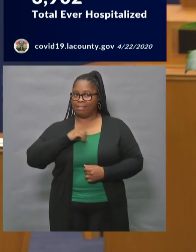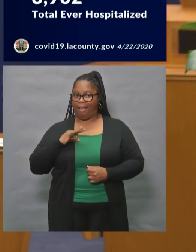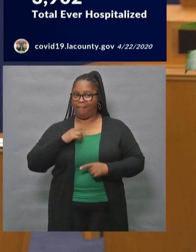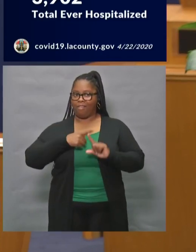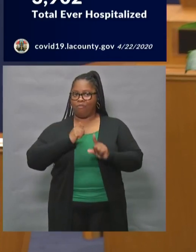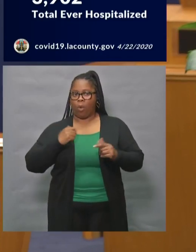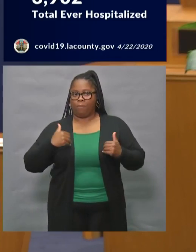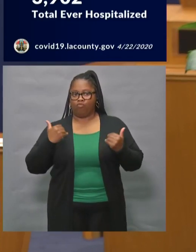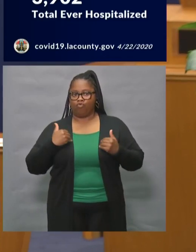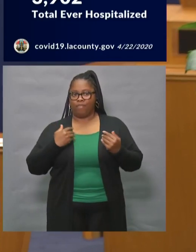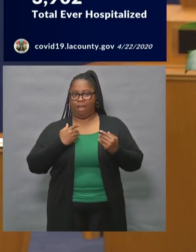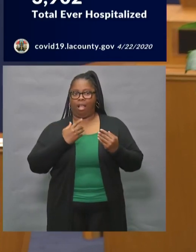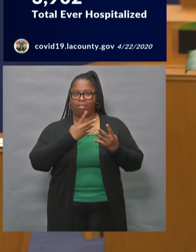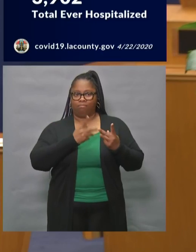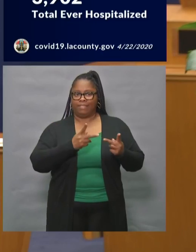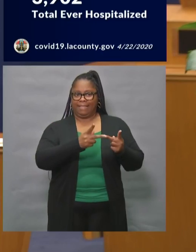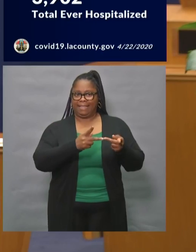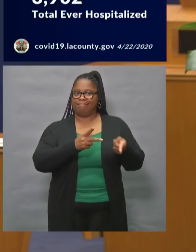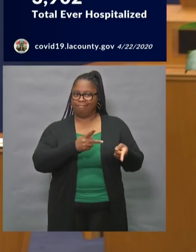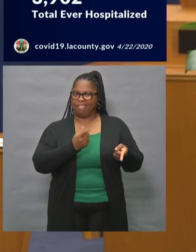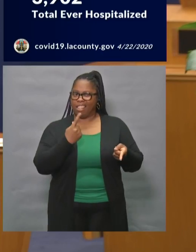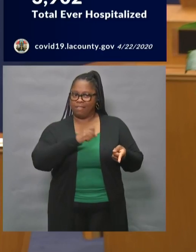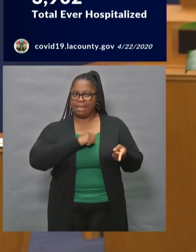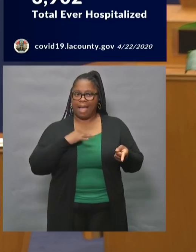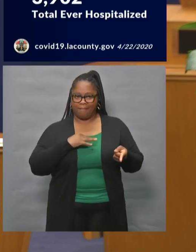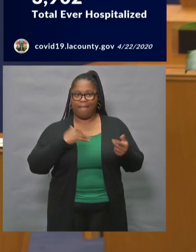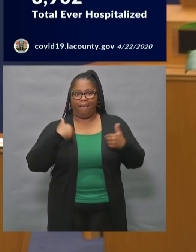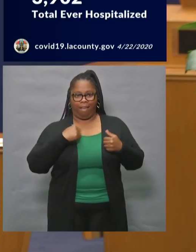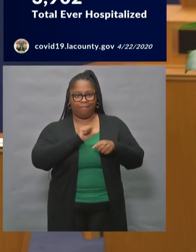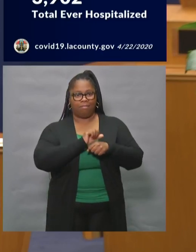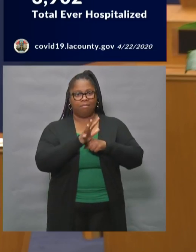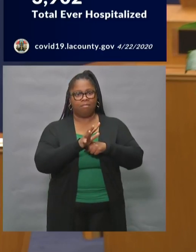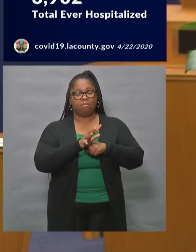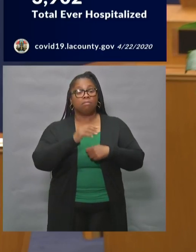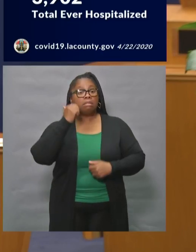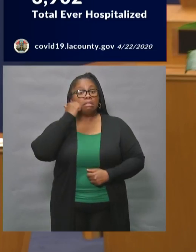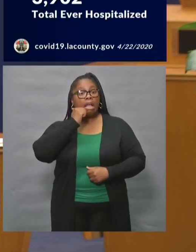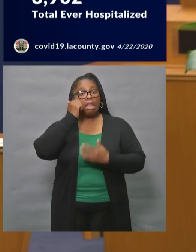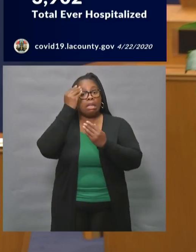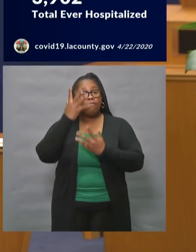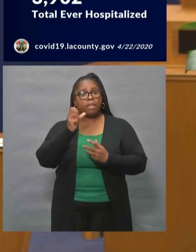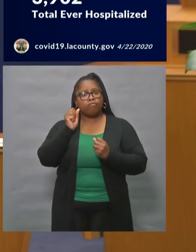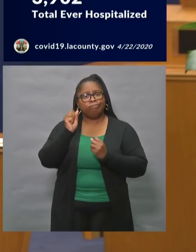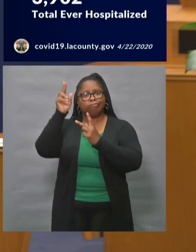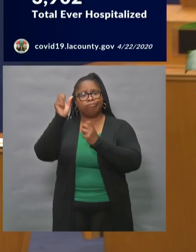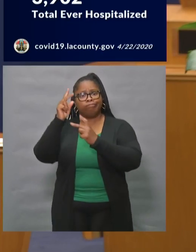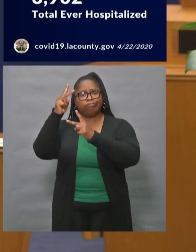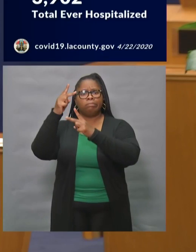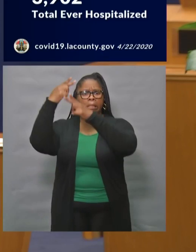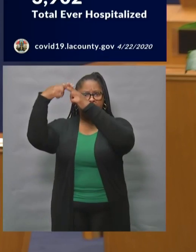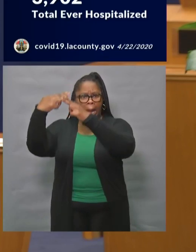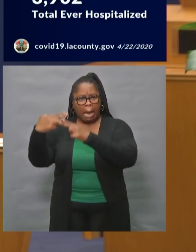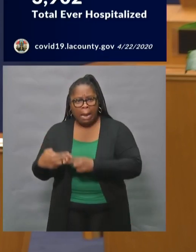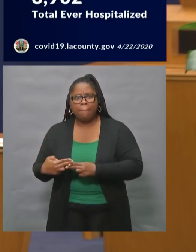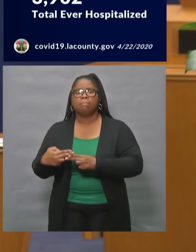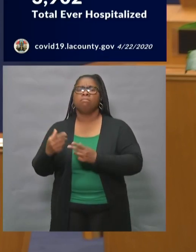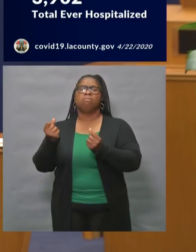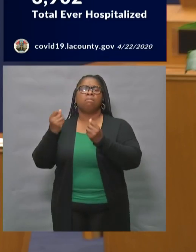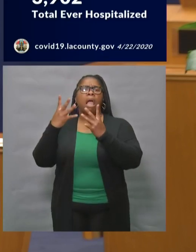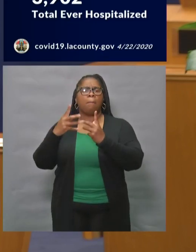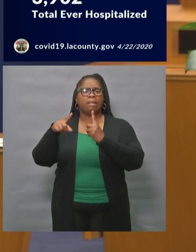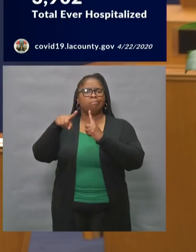facilities who have tested positive for COVID-19. We do post daily information by facility that includes the number of positive